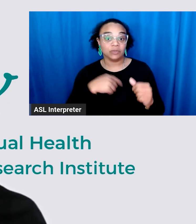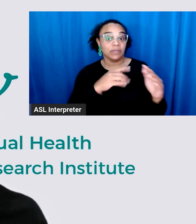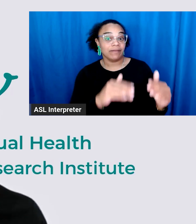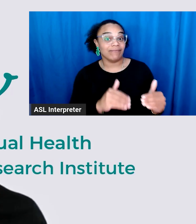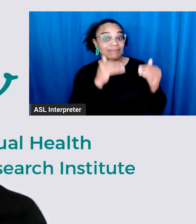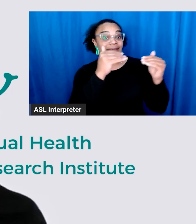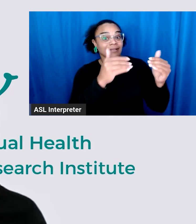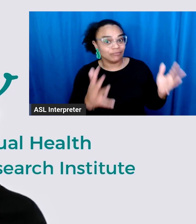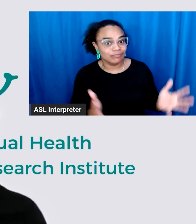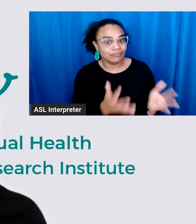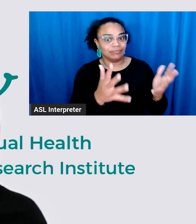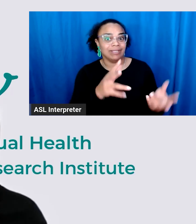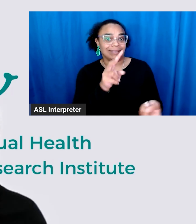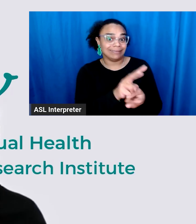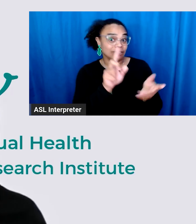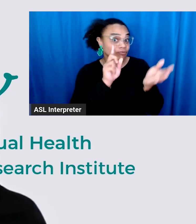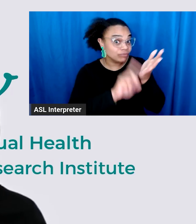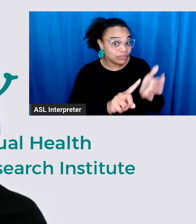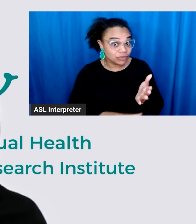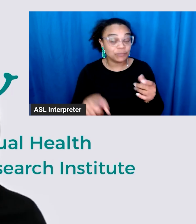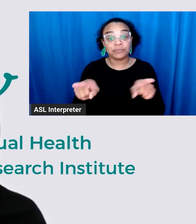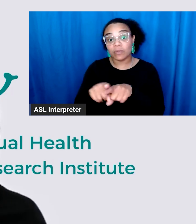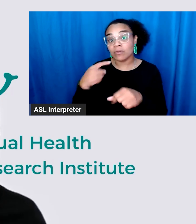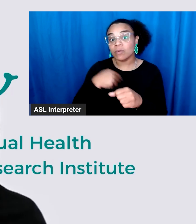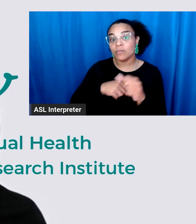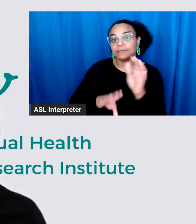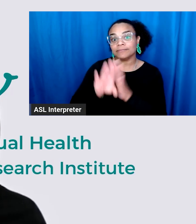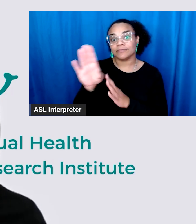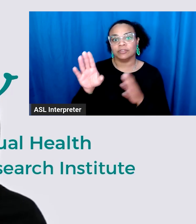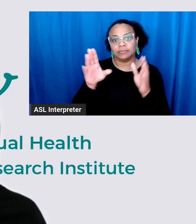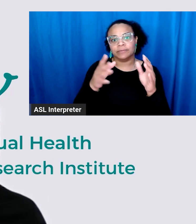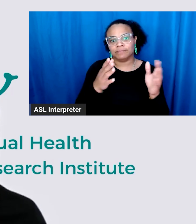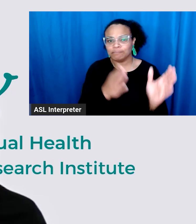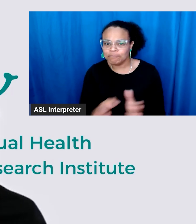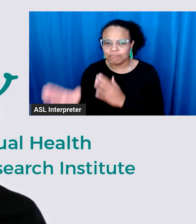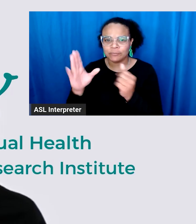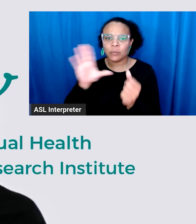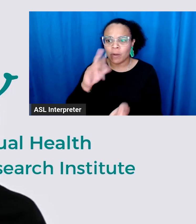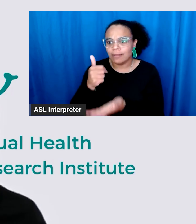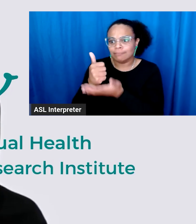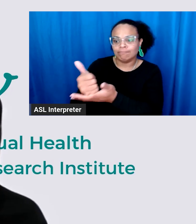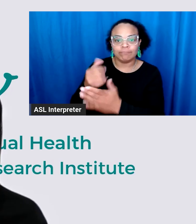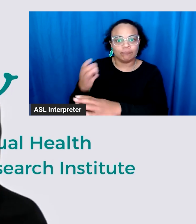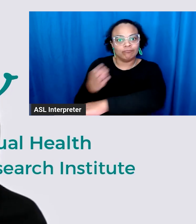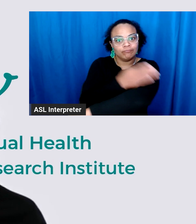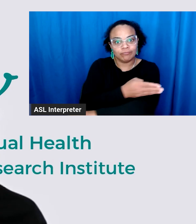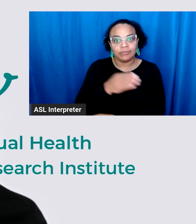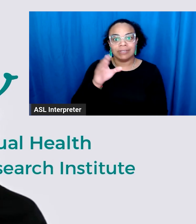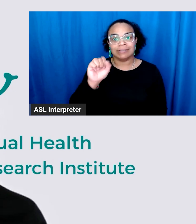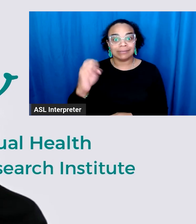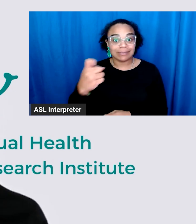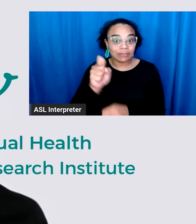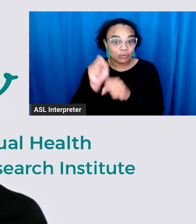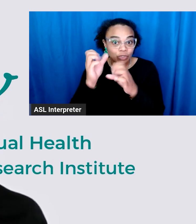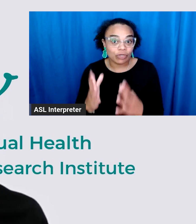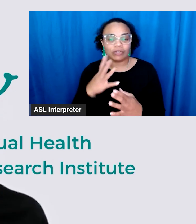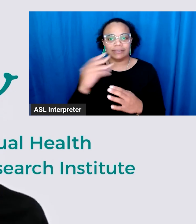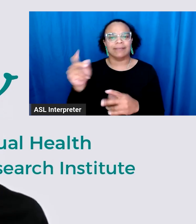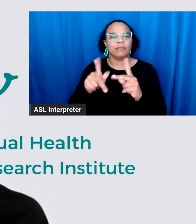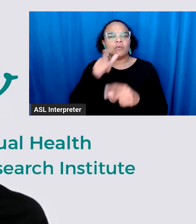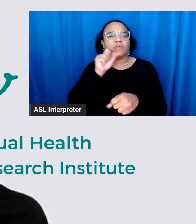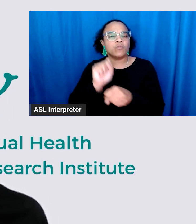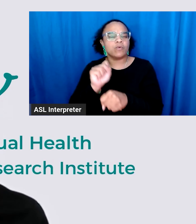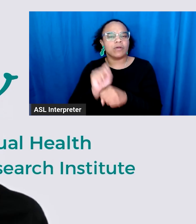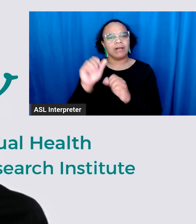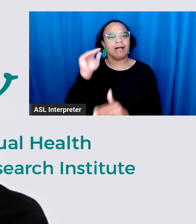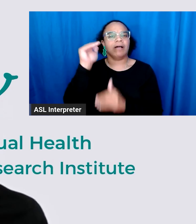research. We also develop initiatives that are going to improve the well-being of sex workers and people in adult industries. And we're